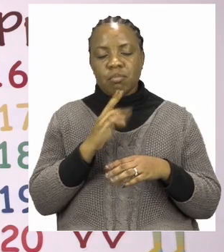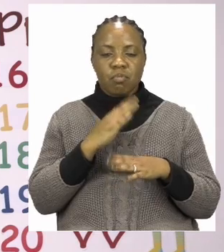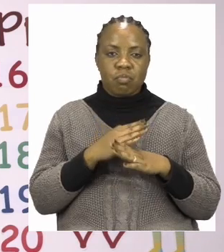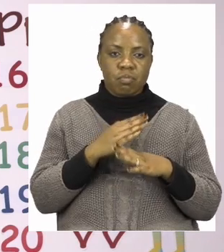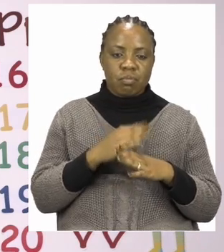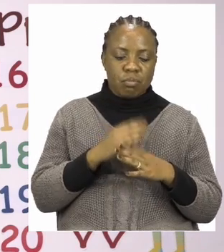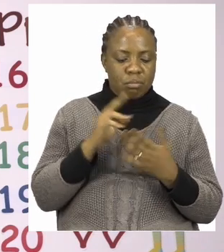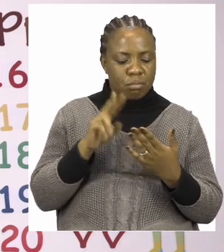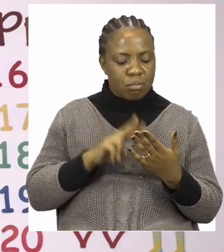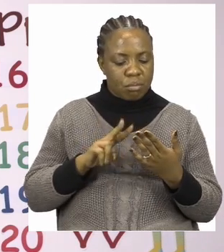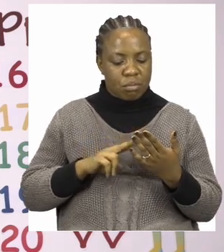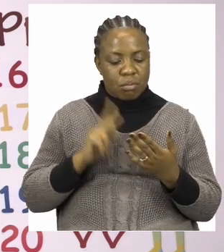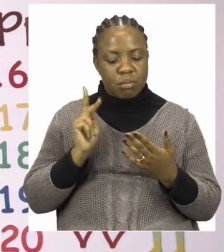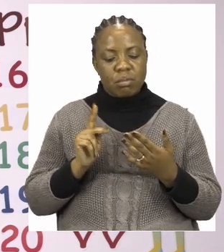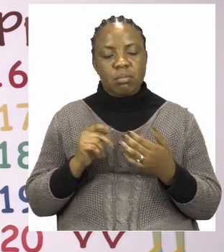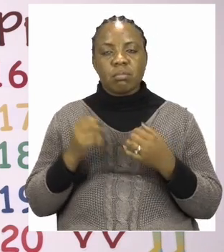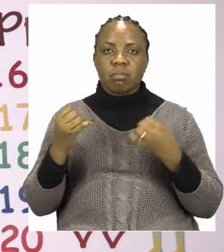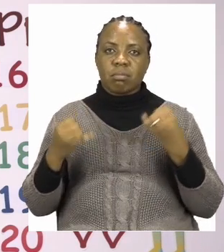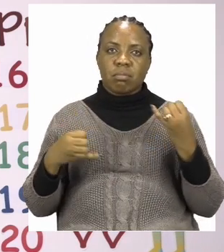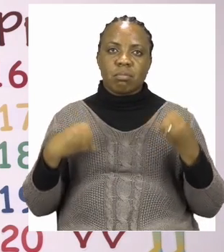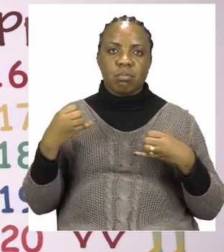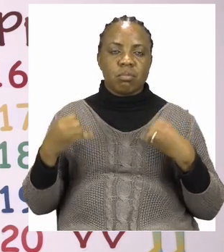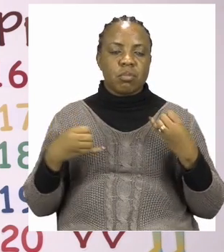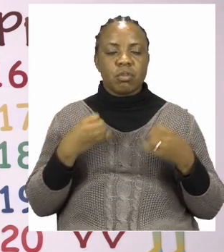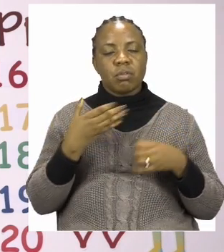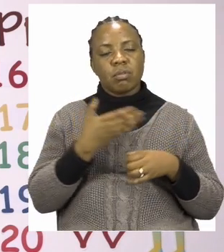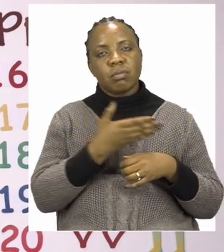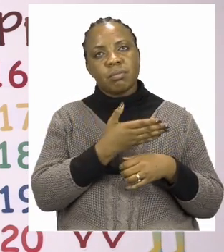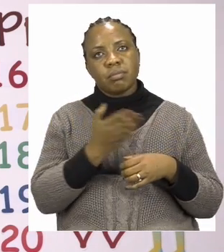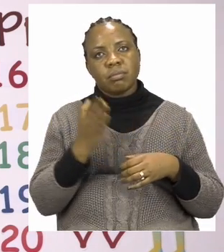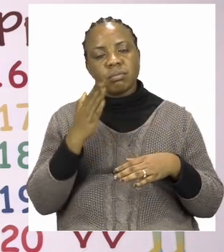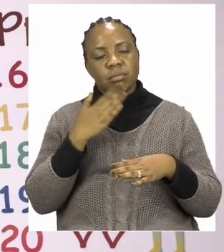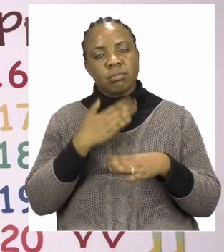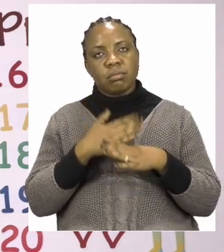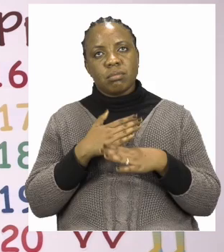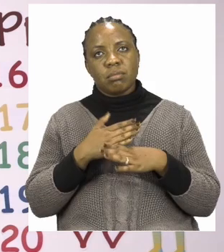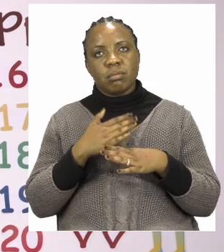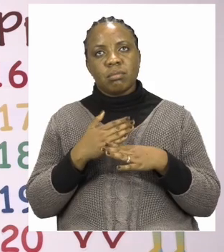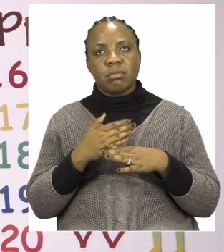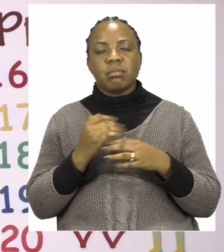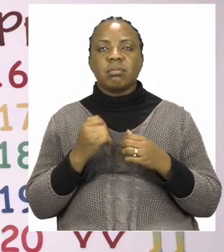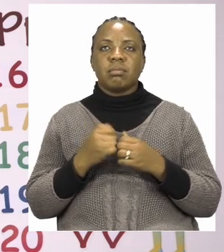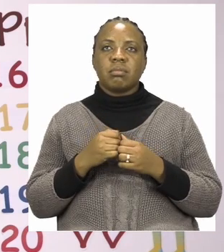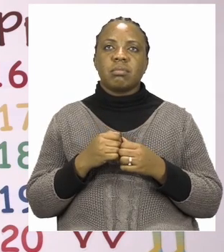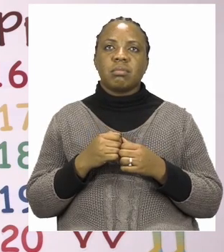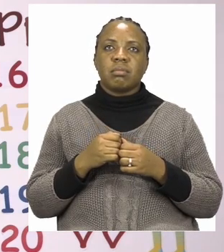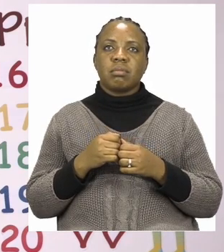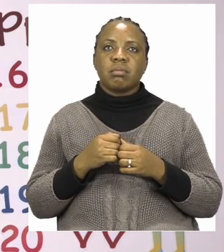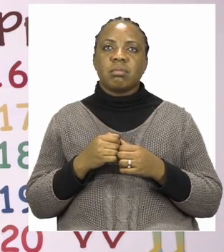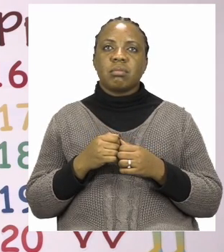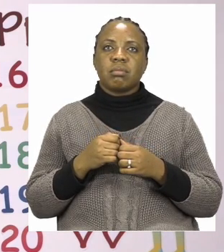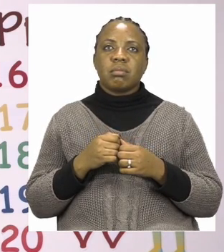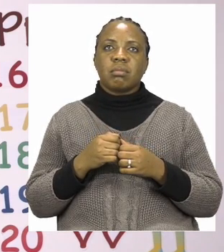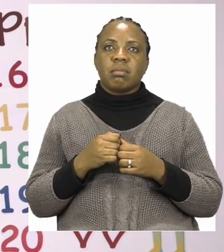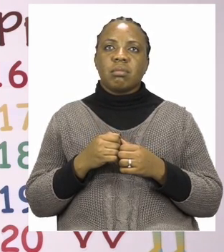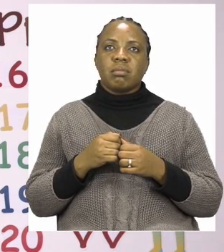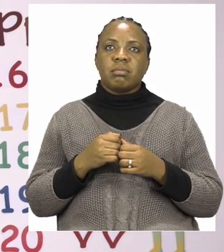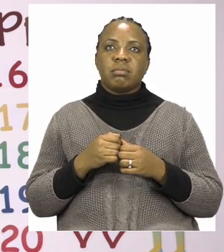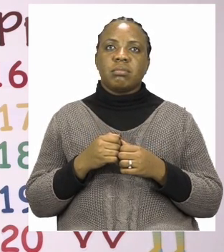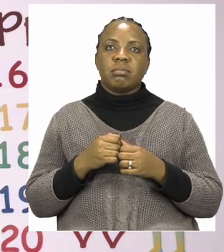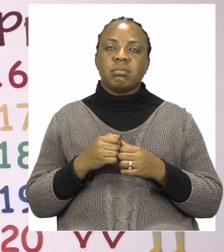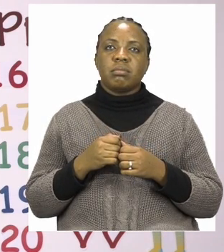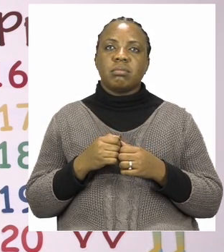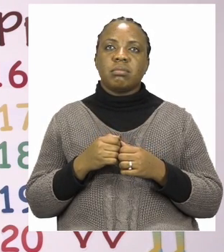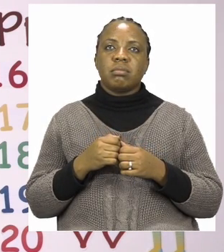your time with both exercises, boys and girls. Read out your sentences out loud. Use each one to try and find the answer, and